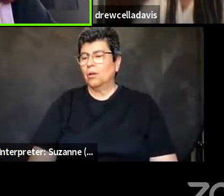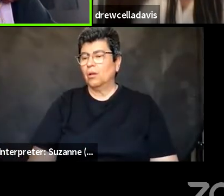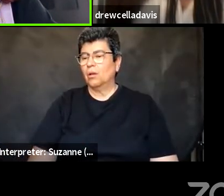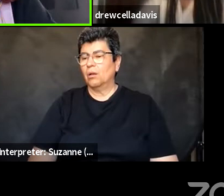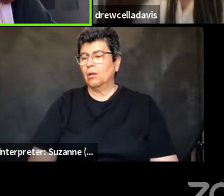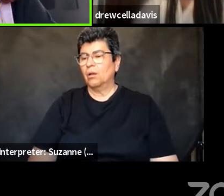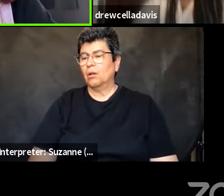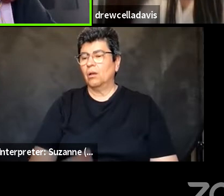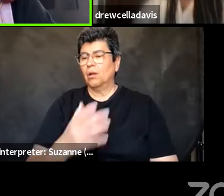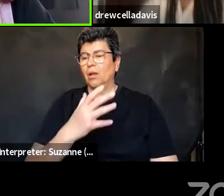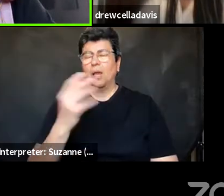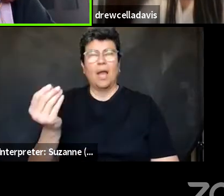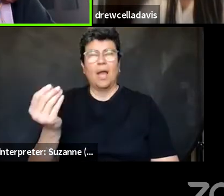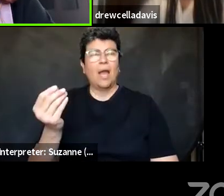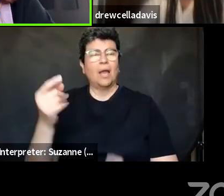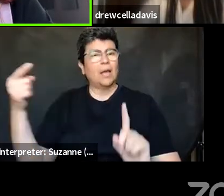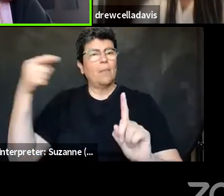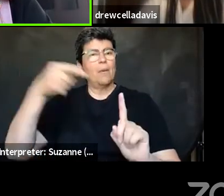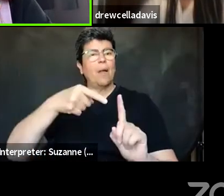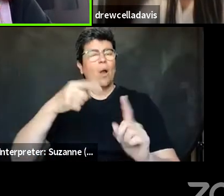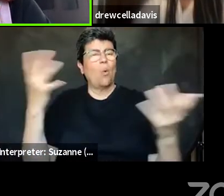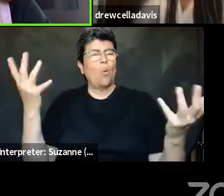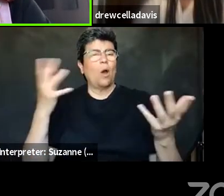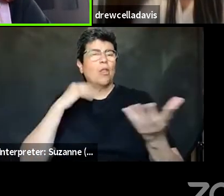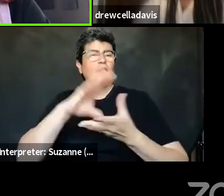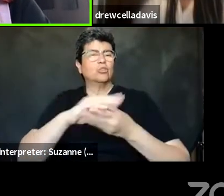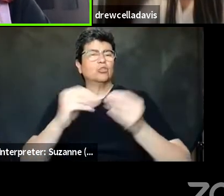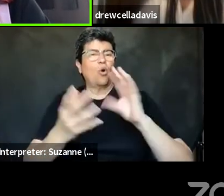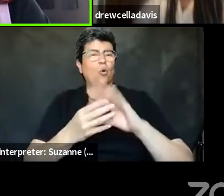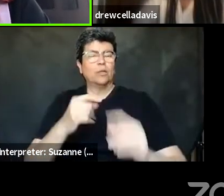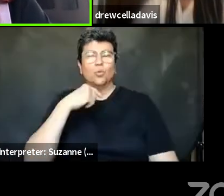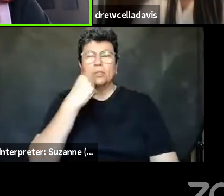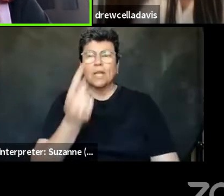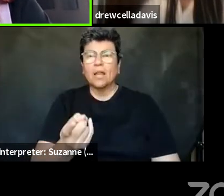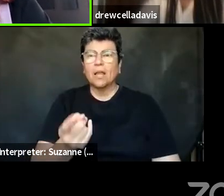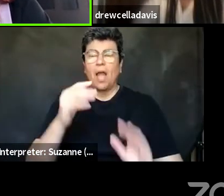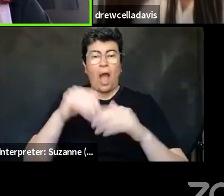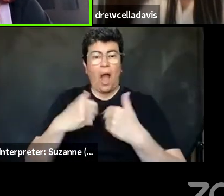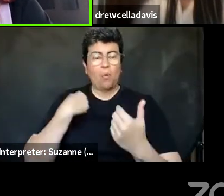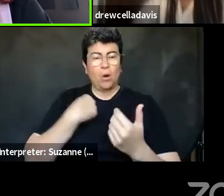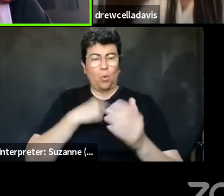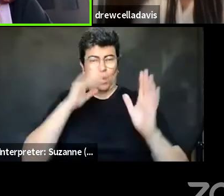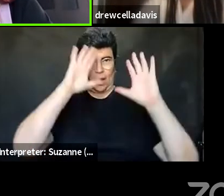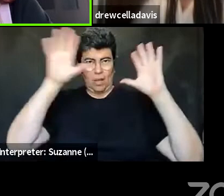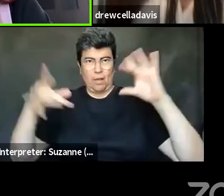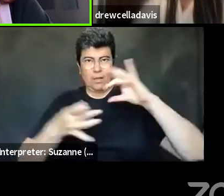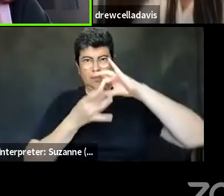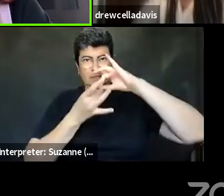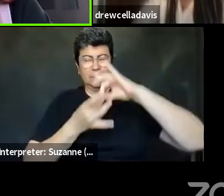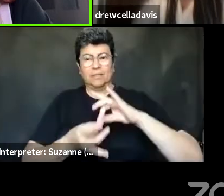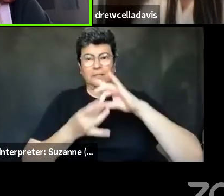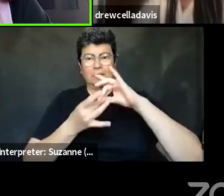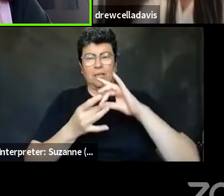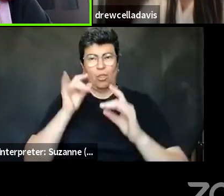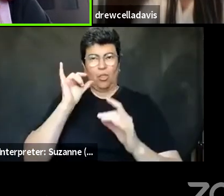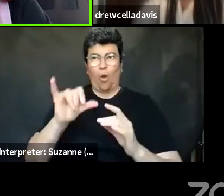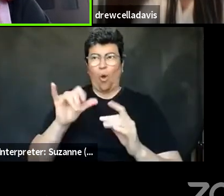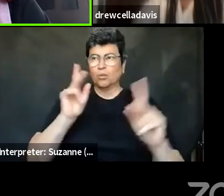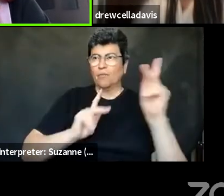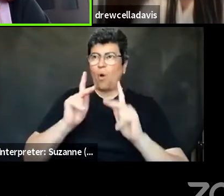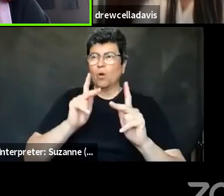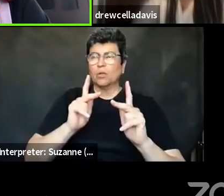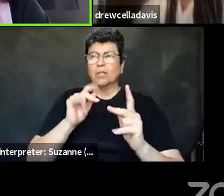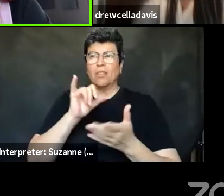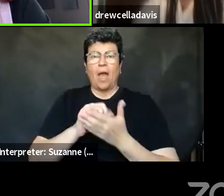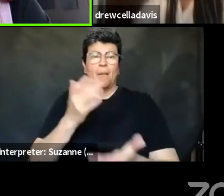coming back to what are the stories that we're telling? How are we centering those folks that might